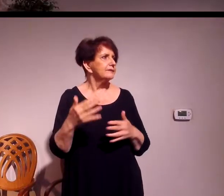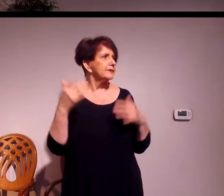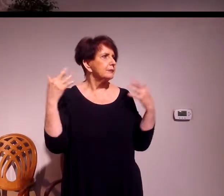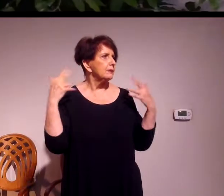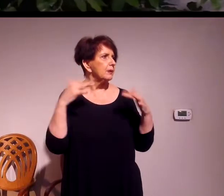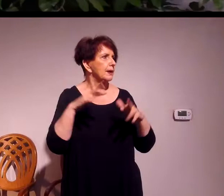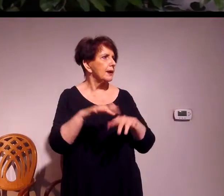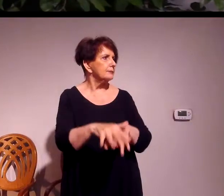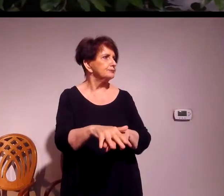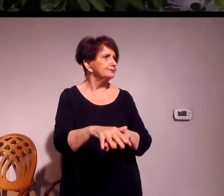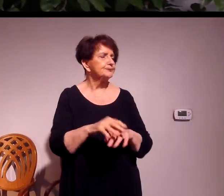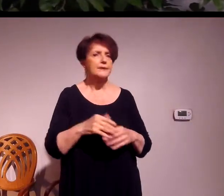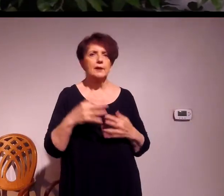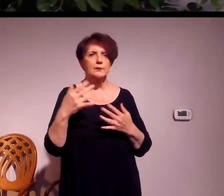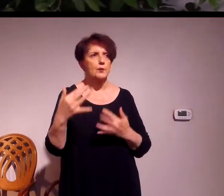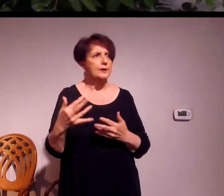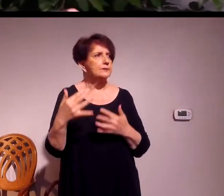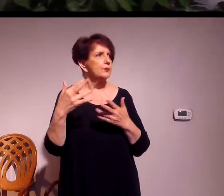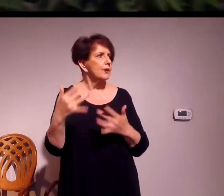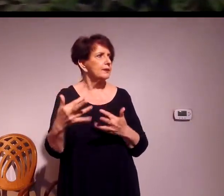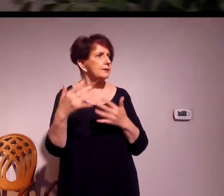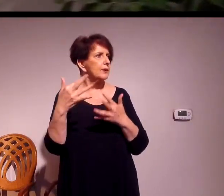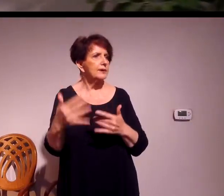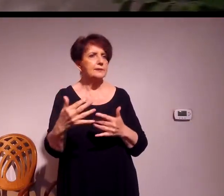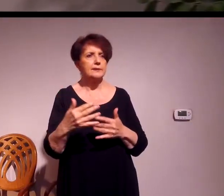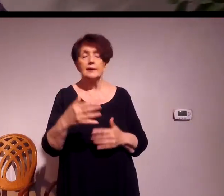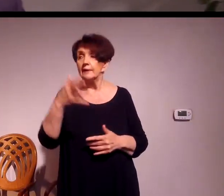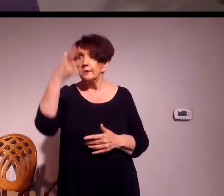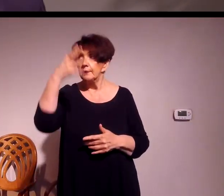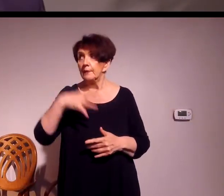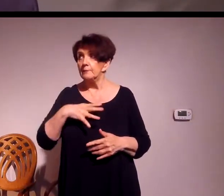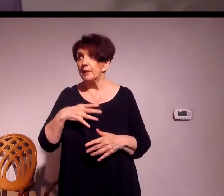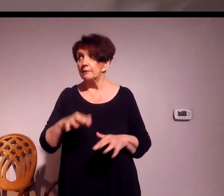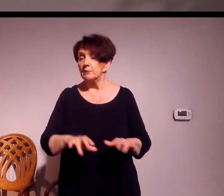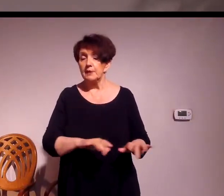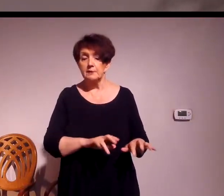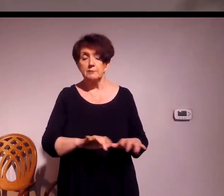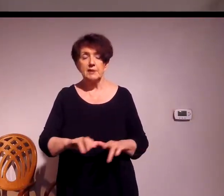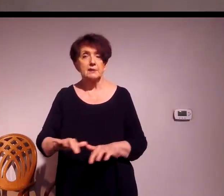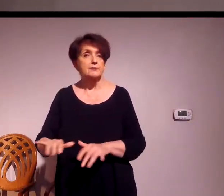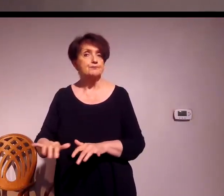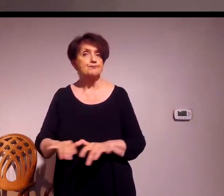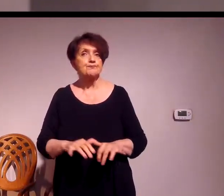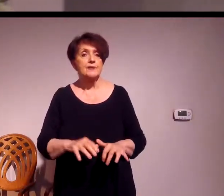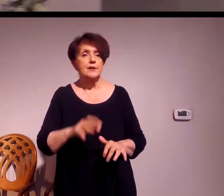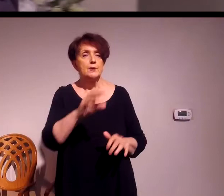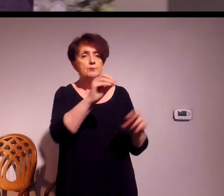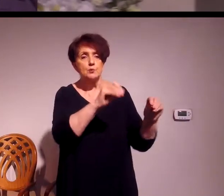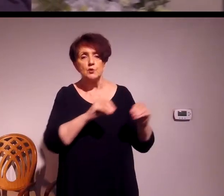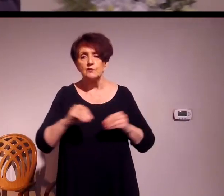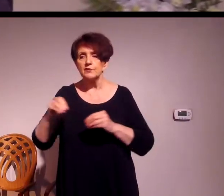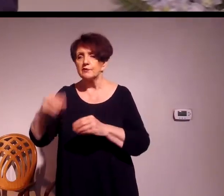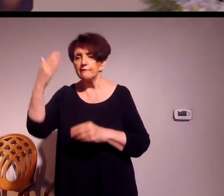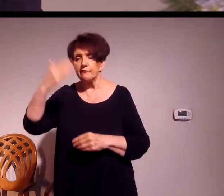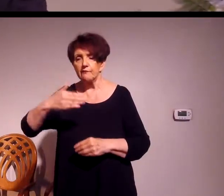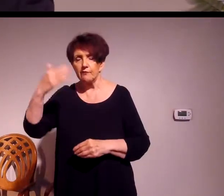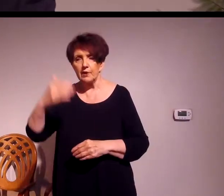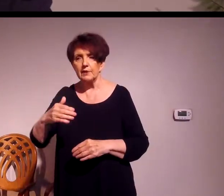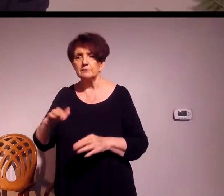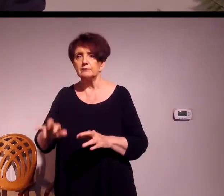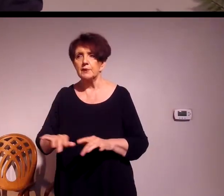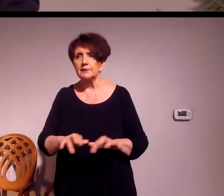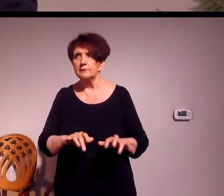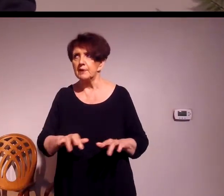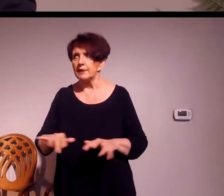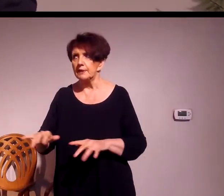church. And after a little while, the guy playing the organ in the back, he moves up to the front to play the piano. And this lady comes in with a teenager